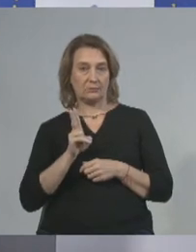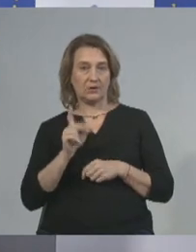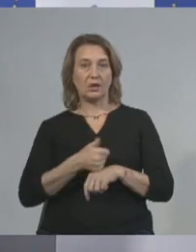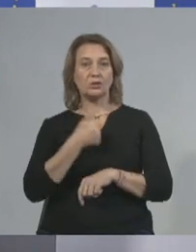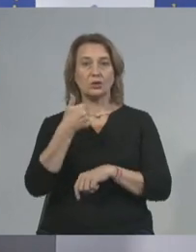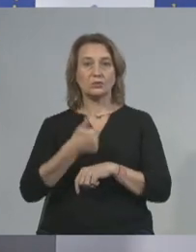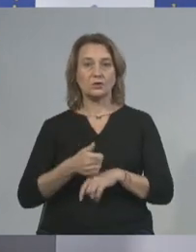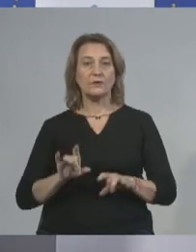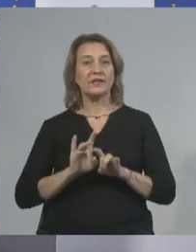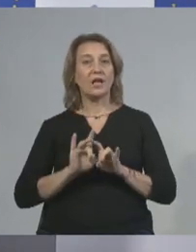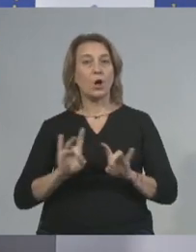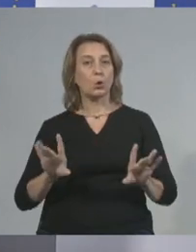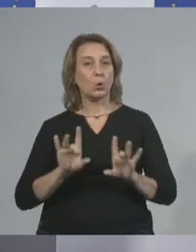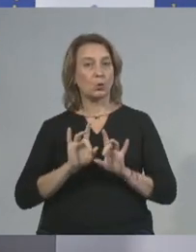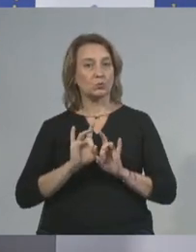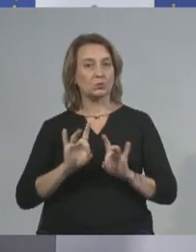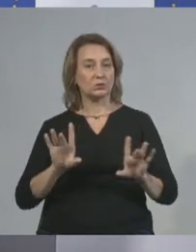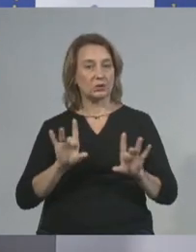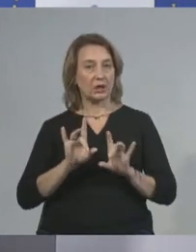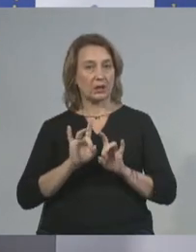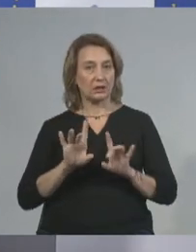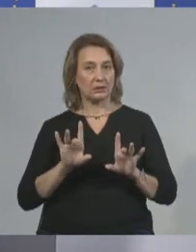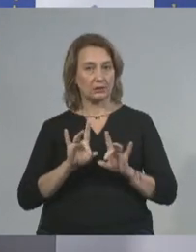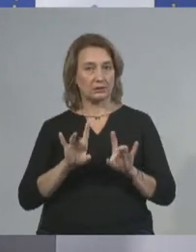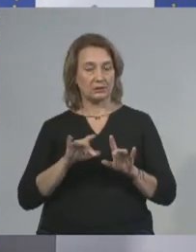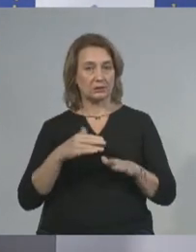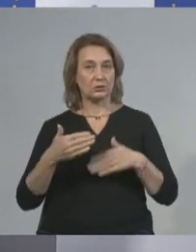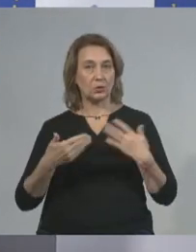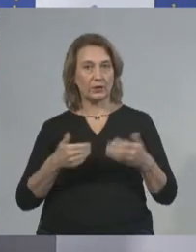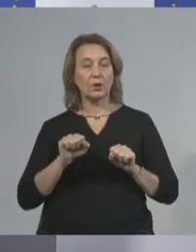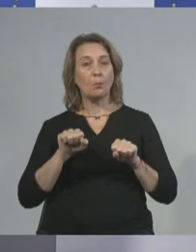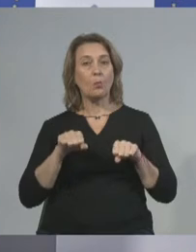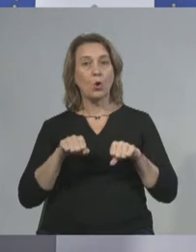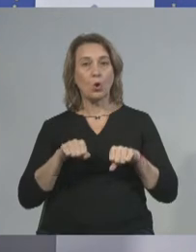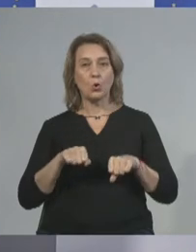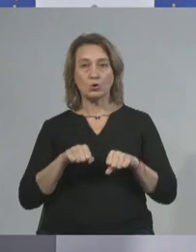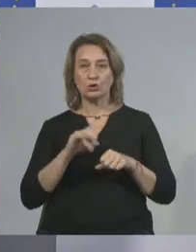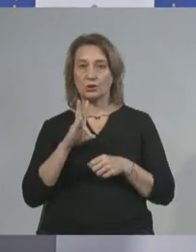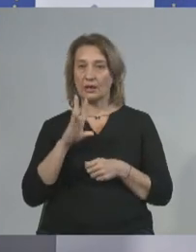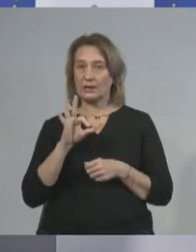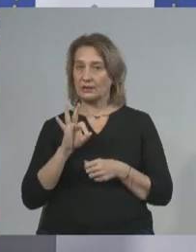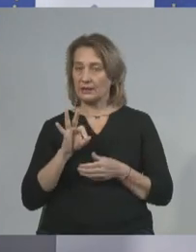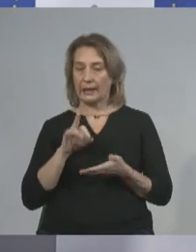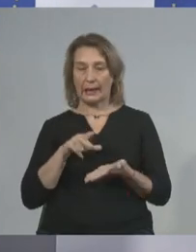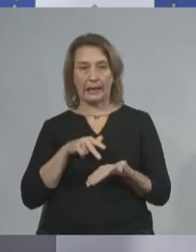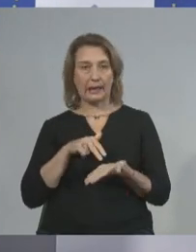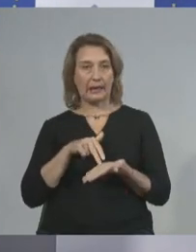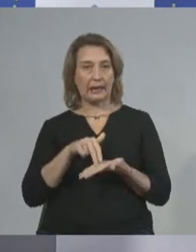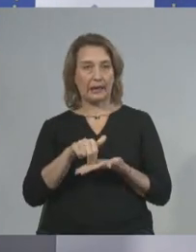we often say in communications that the most important is to tell a story